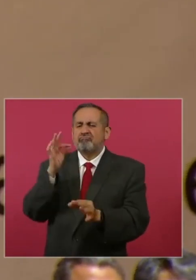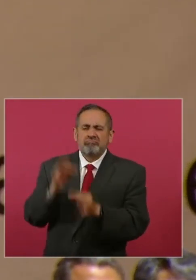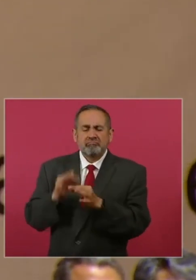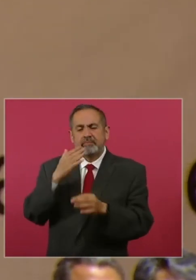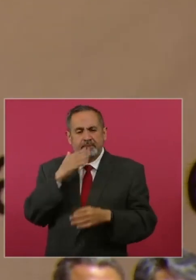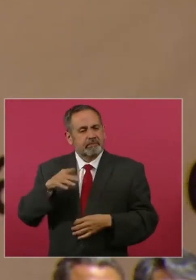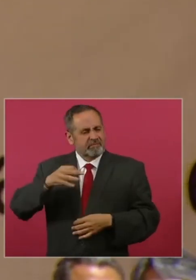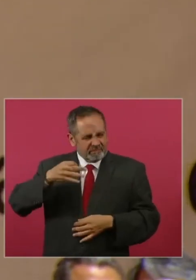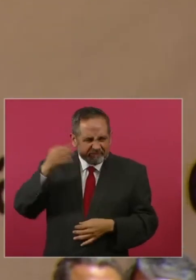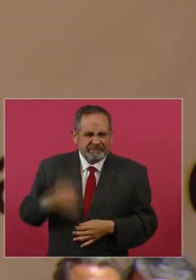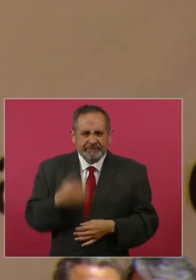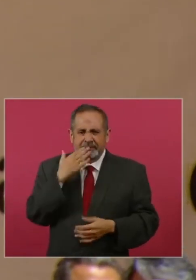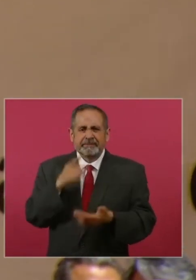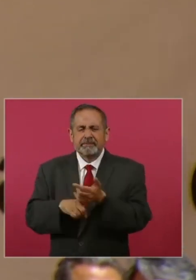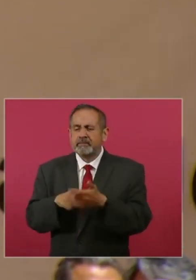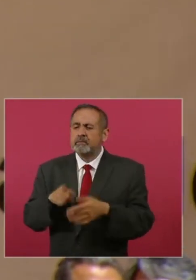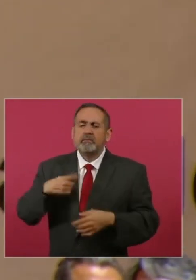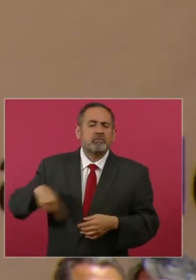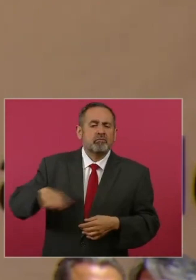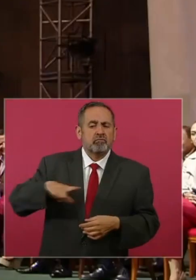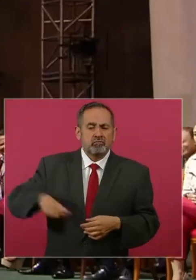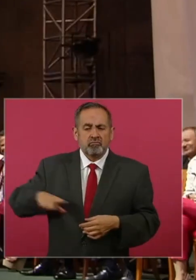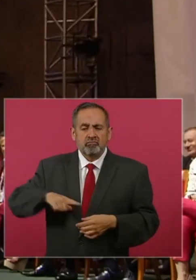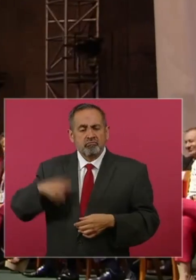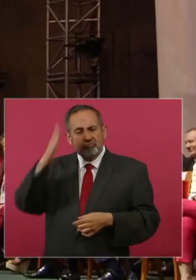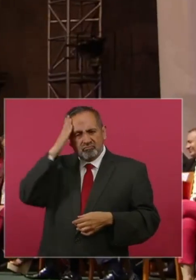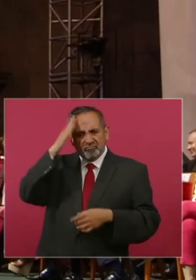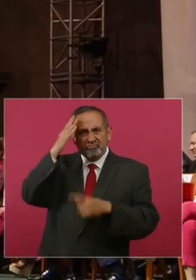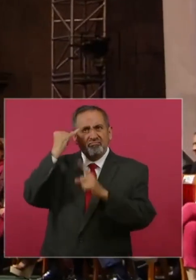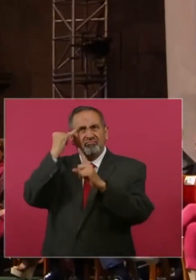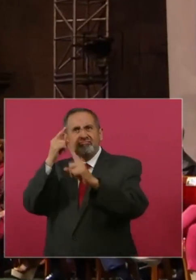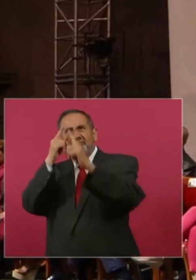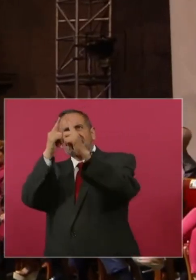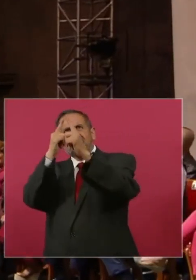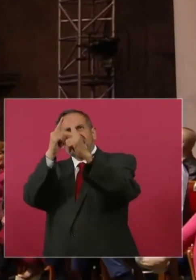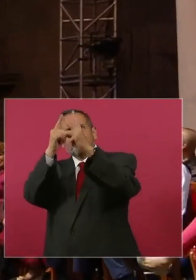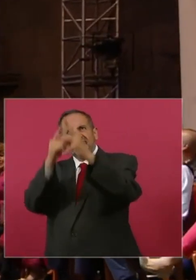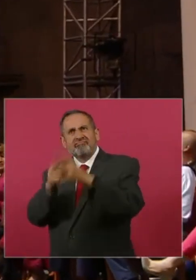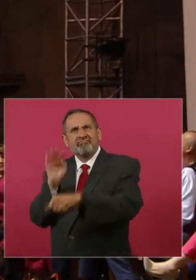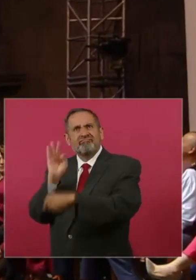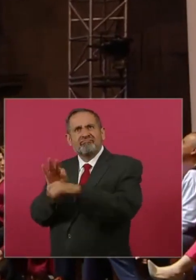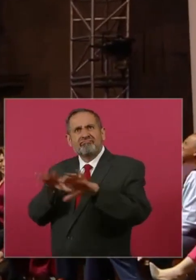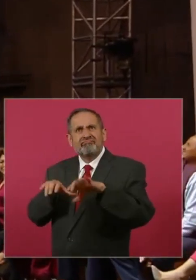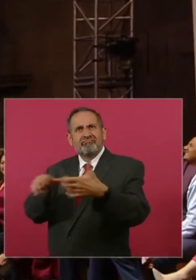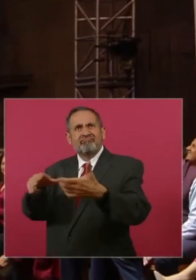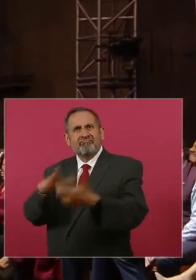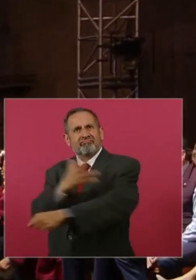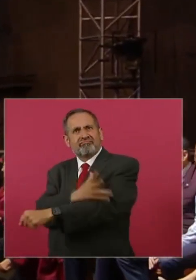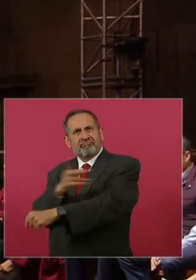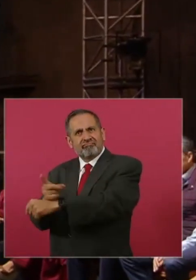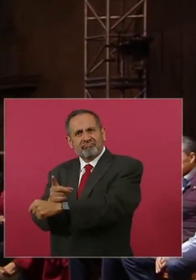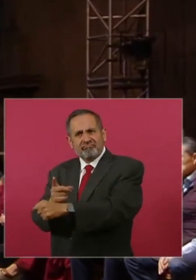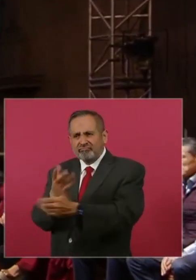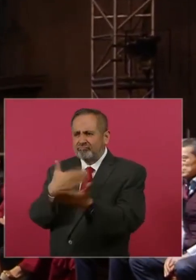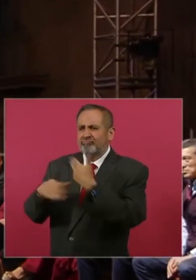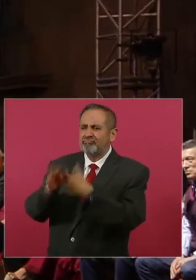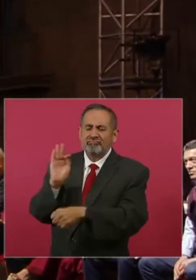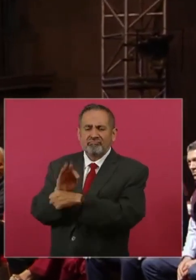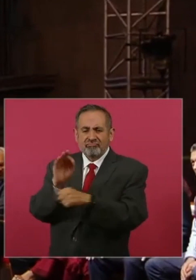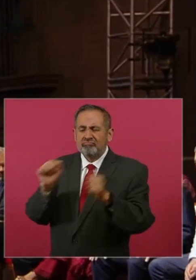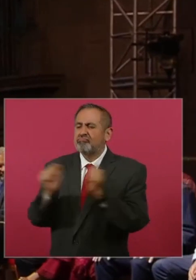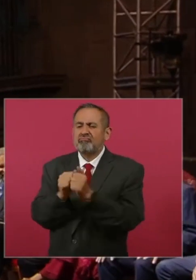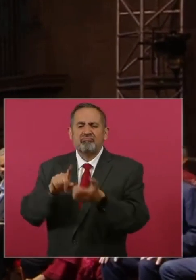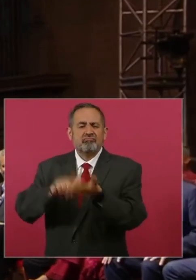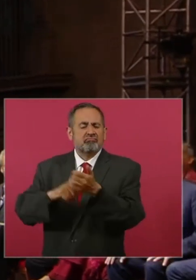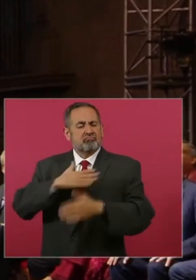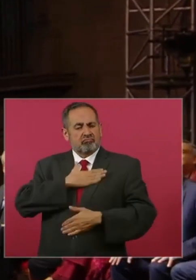change in mentality that de un gobierno we consolidated por ideales y in a government guided by y promotor a good de la